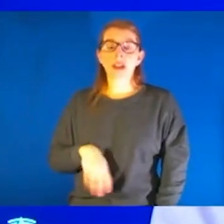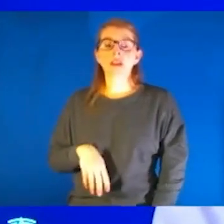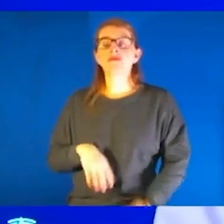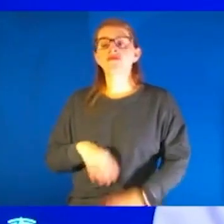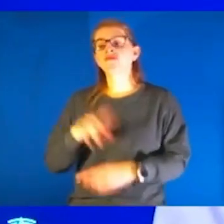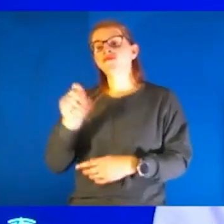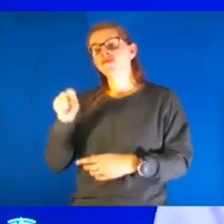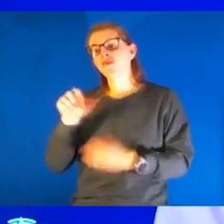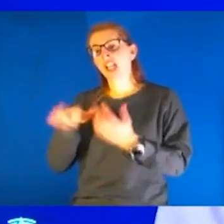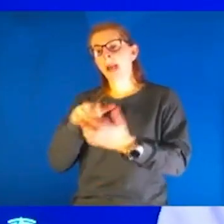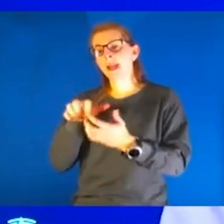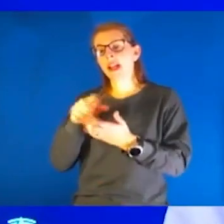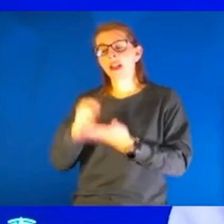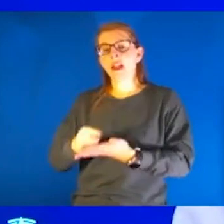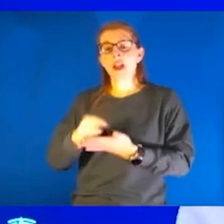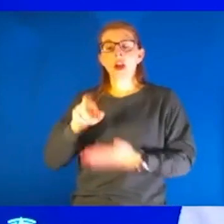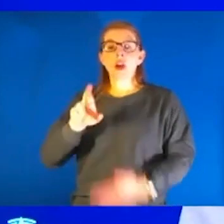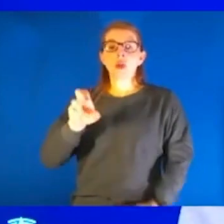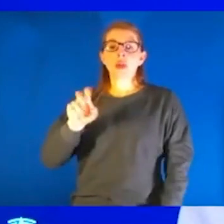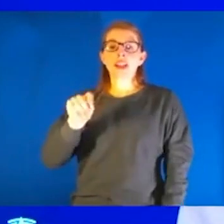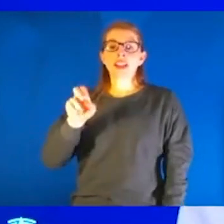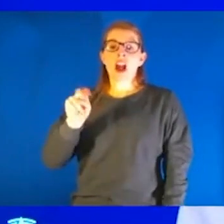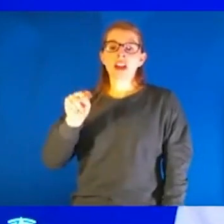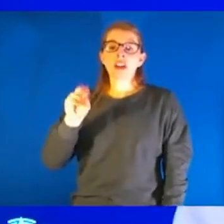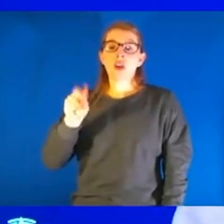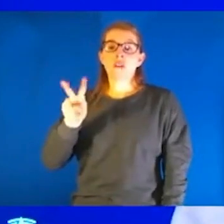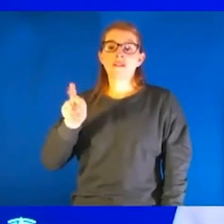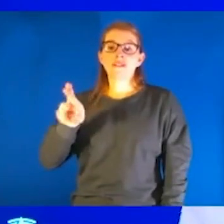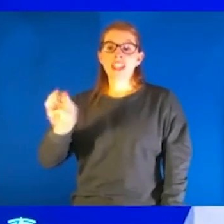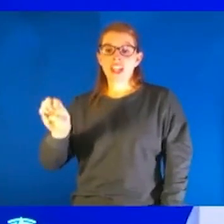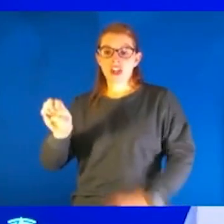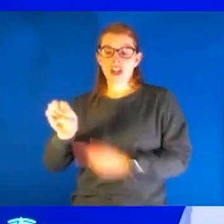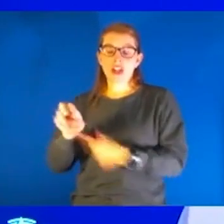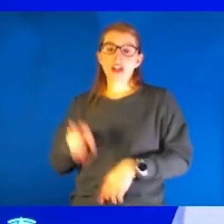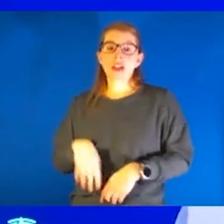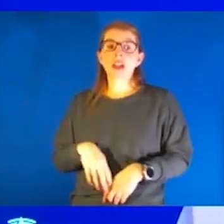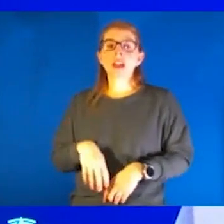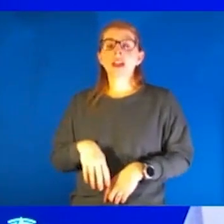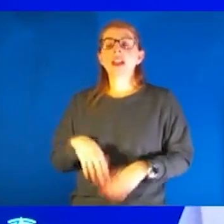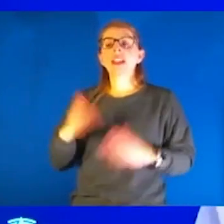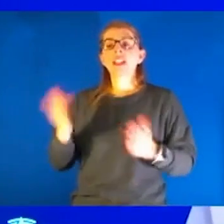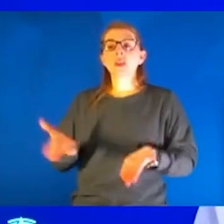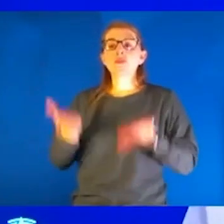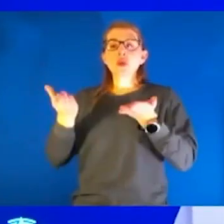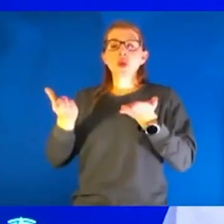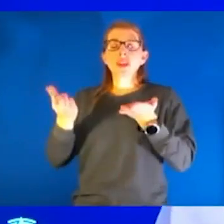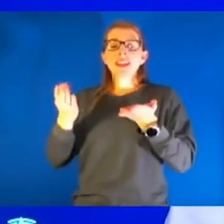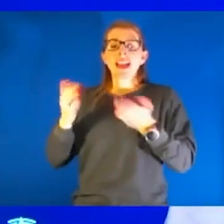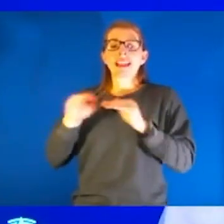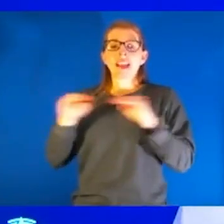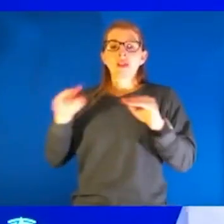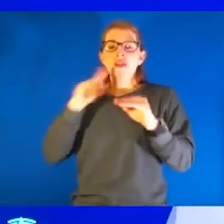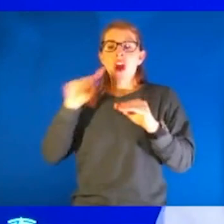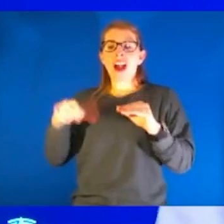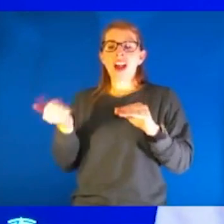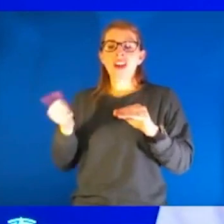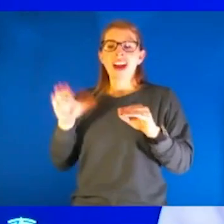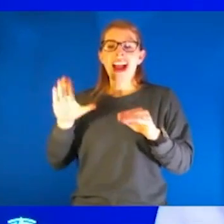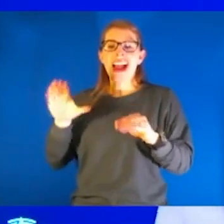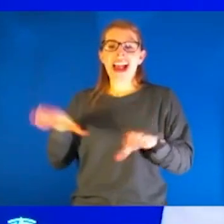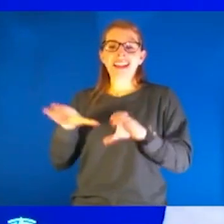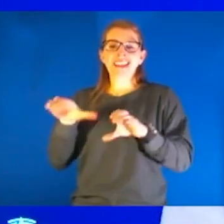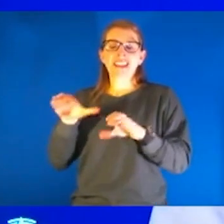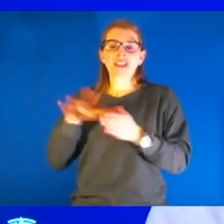therapy ritonavir, which we use as more of a booster, and this is to boost the levels of the other active drugs. It's not to actively